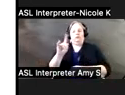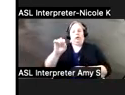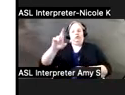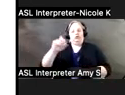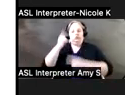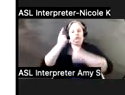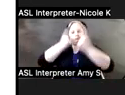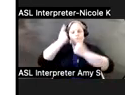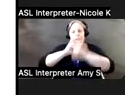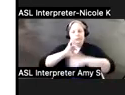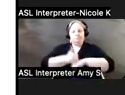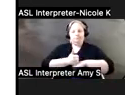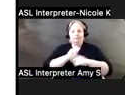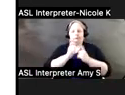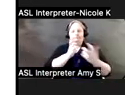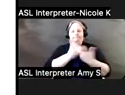someone up for adaptive gaming equipment.